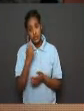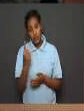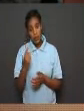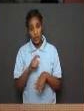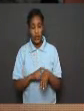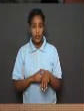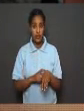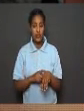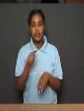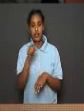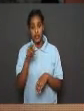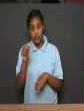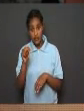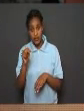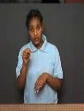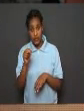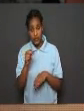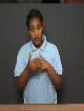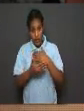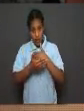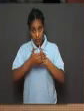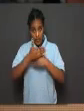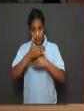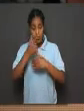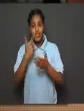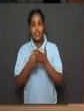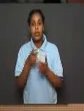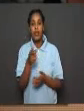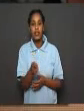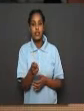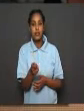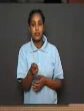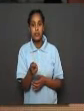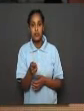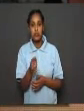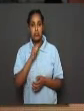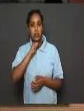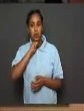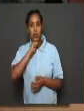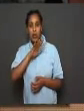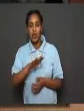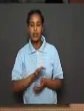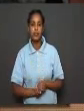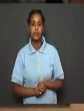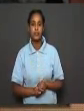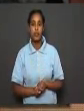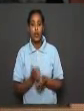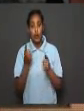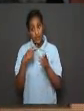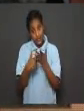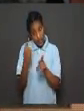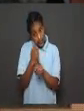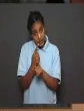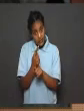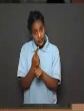Sometimes the zinc outer cover of these batteries deteriorates. When this